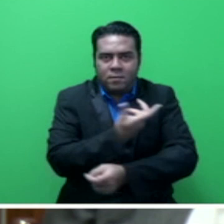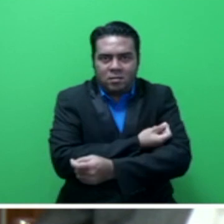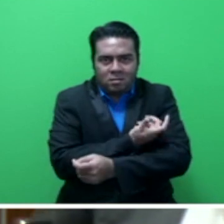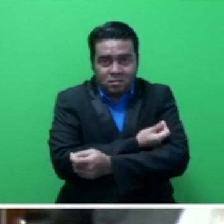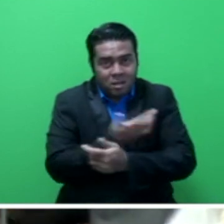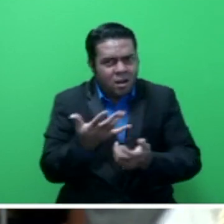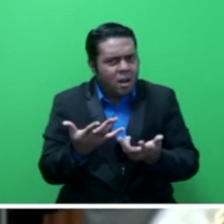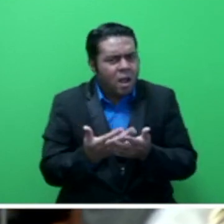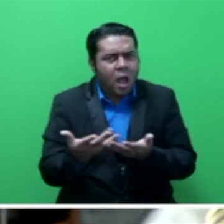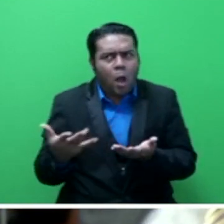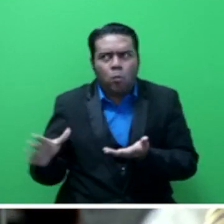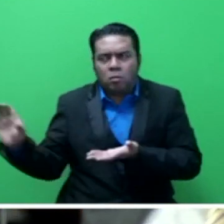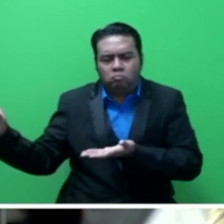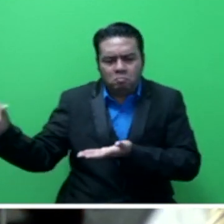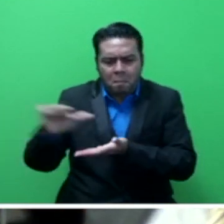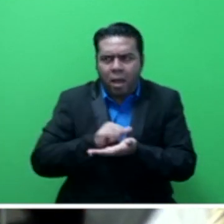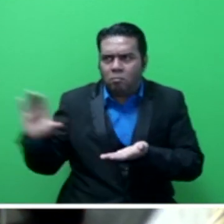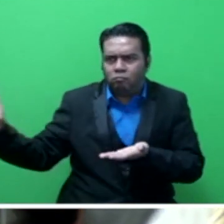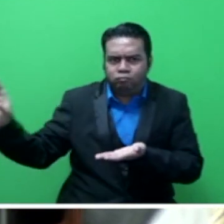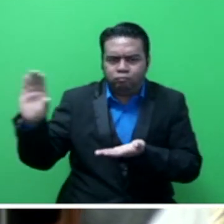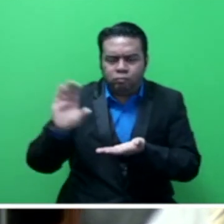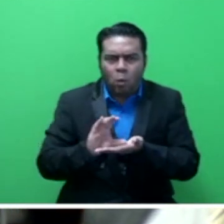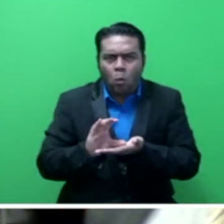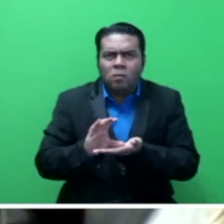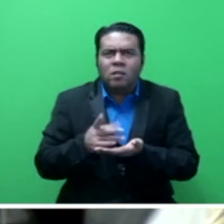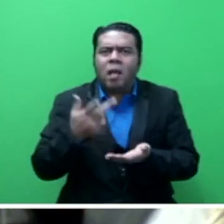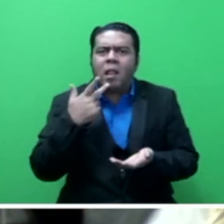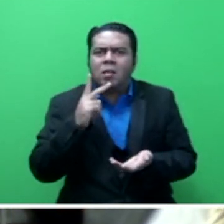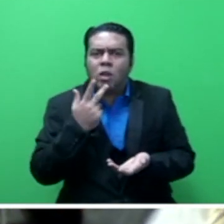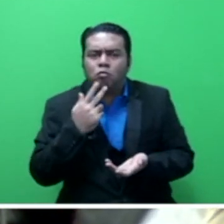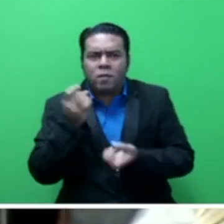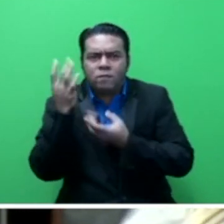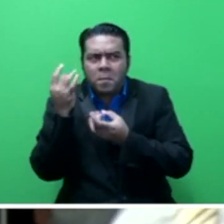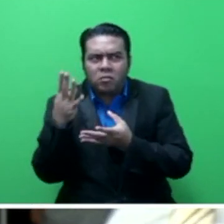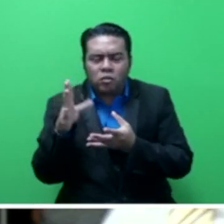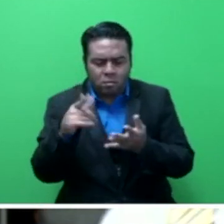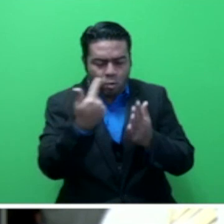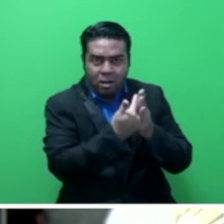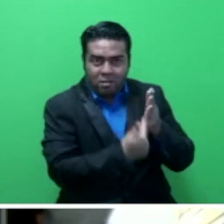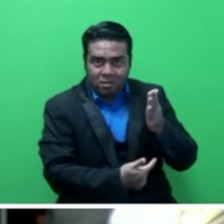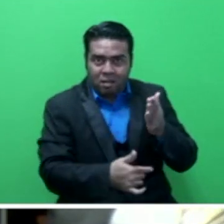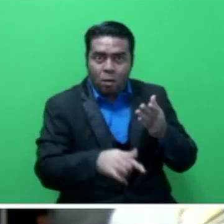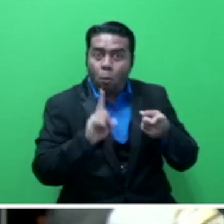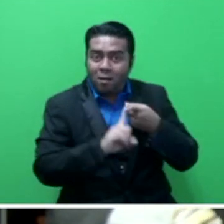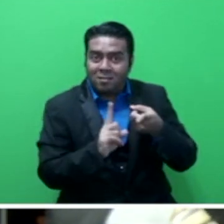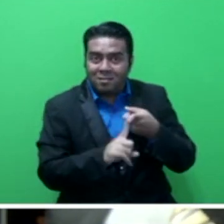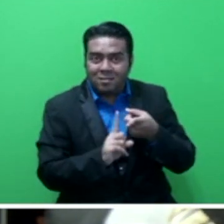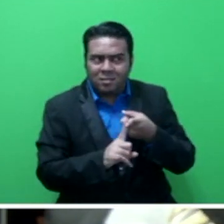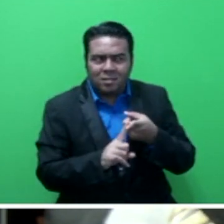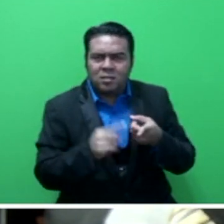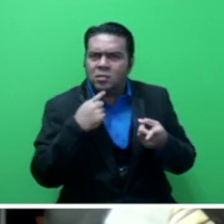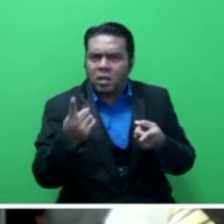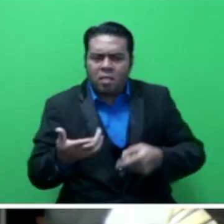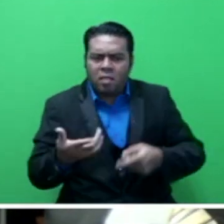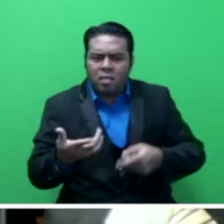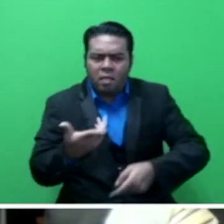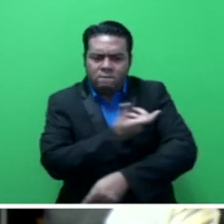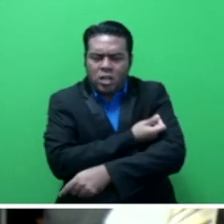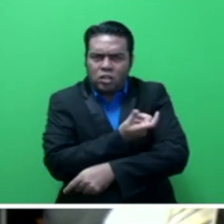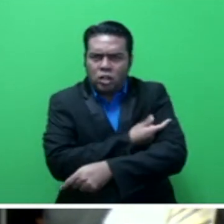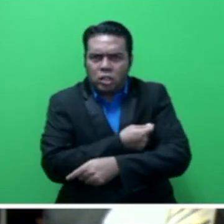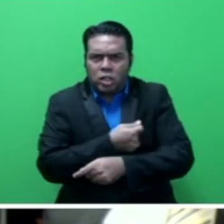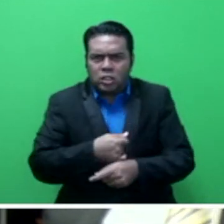earliest to Fiji. A number of the false claims are emerging, and I will list and address them now. Number 1, there is a claim that the vaccine is a mark